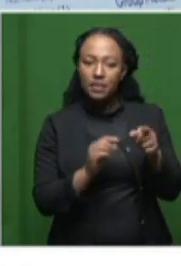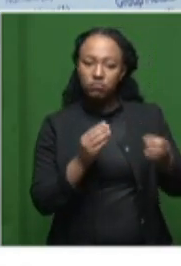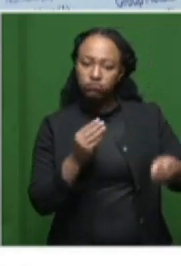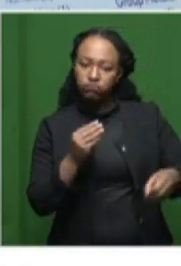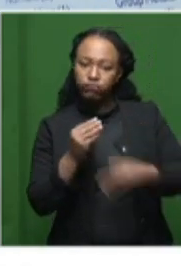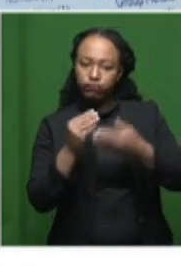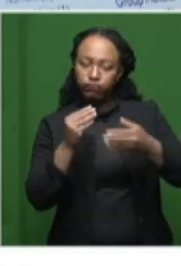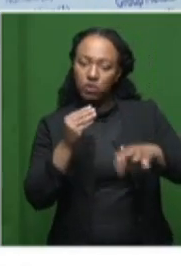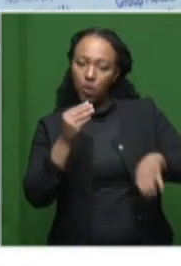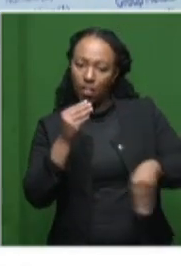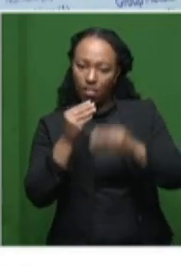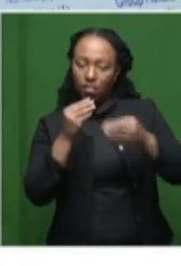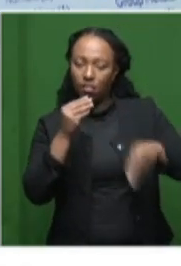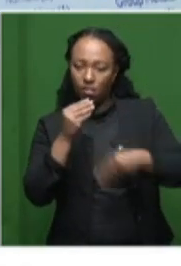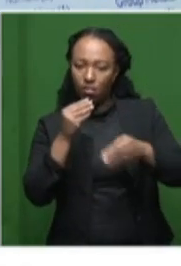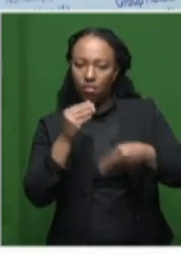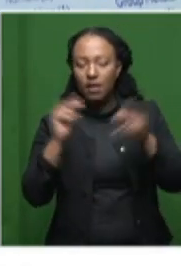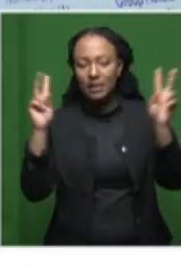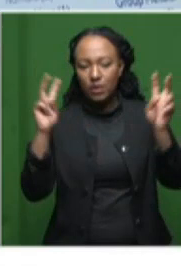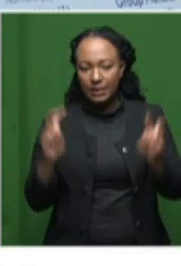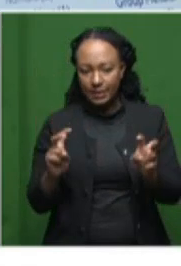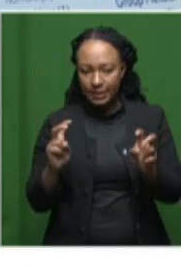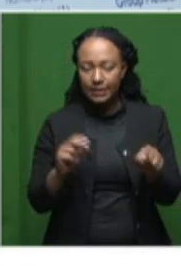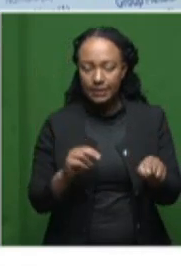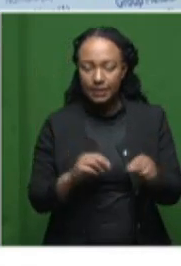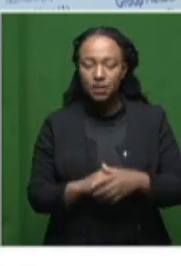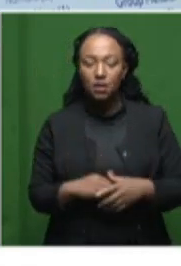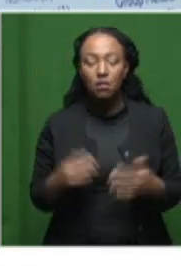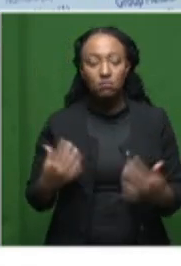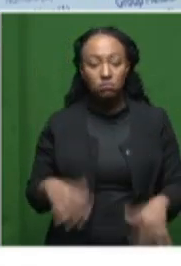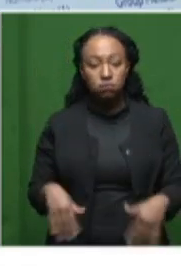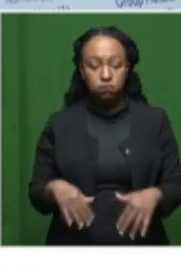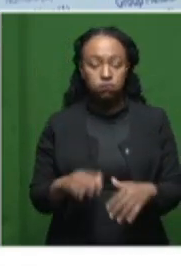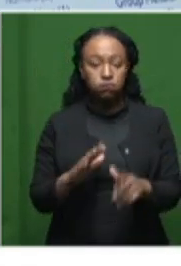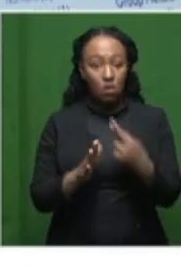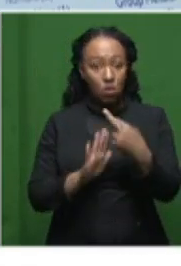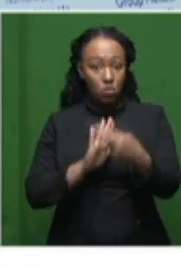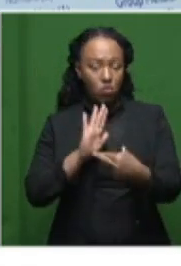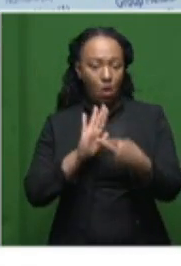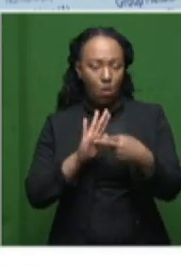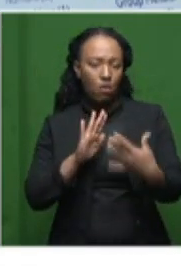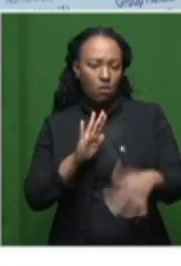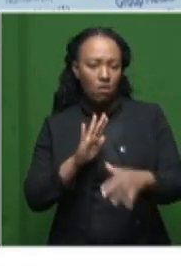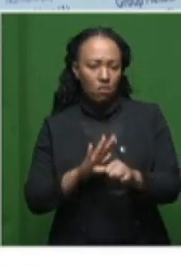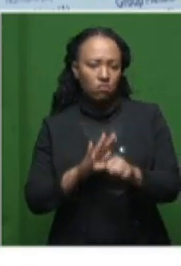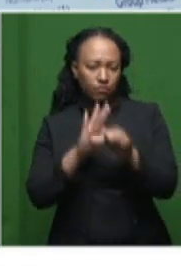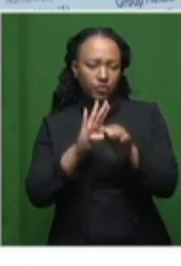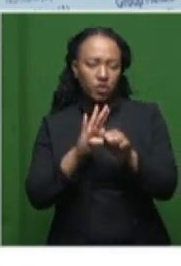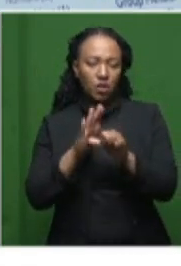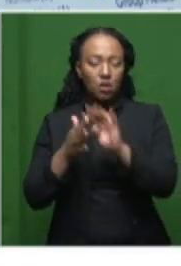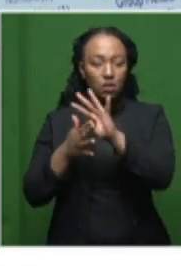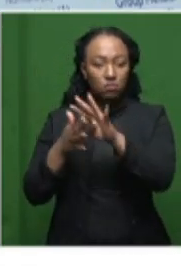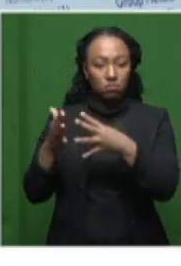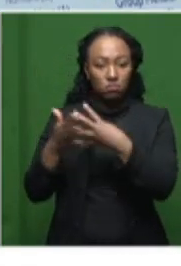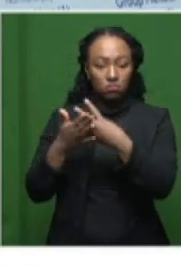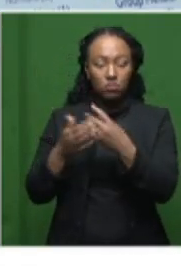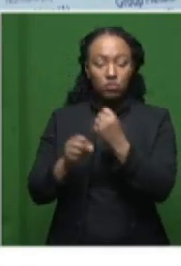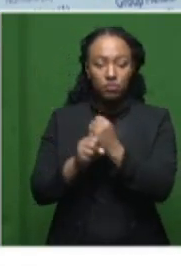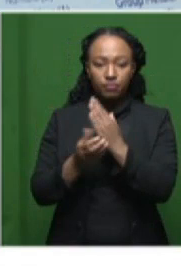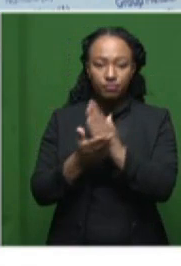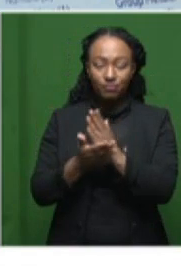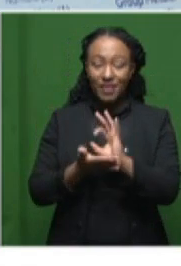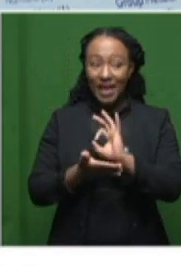And it's got an important role that it plays in terms of stabilizing the grid, generating